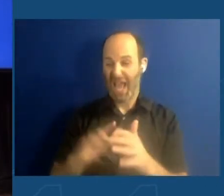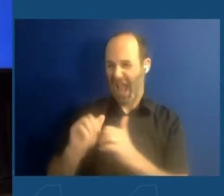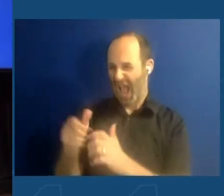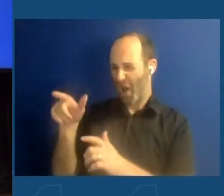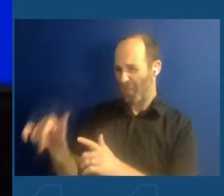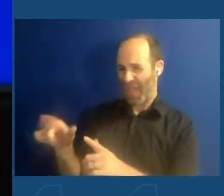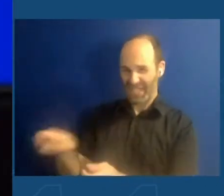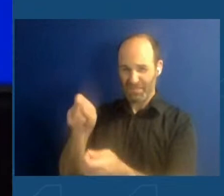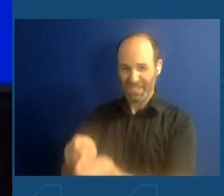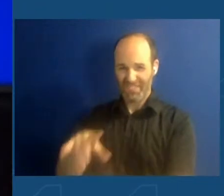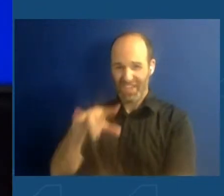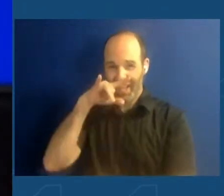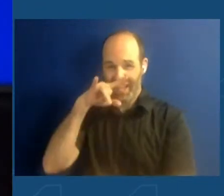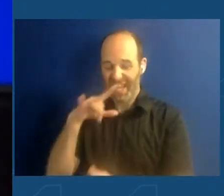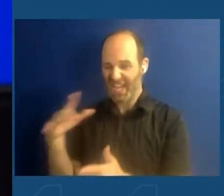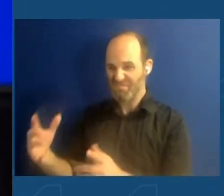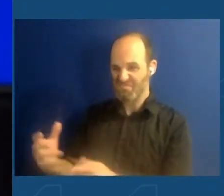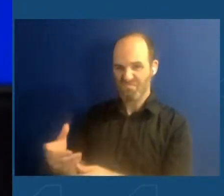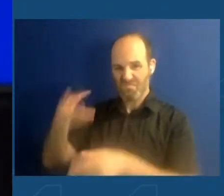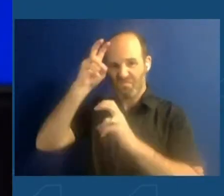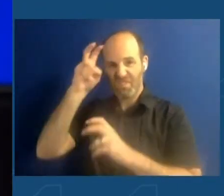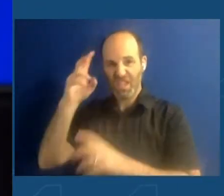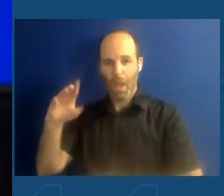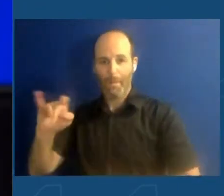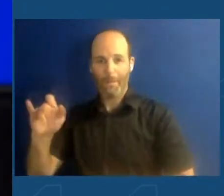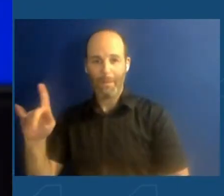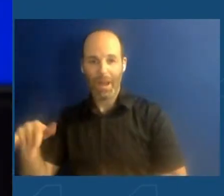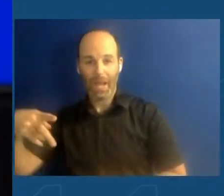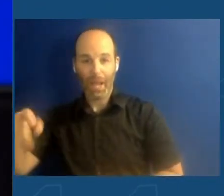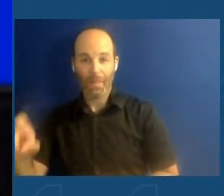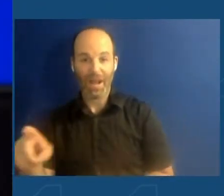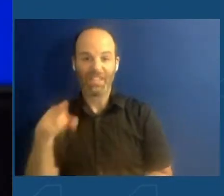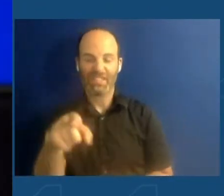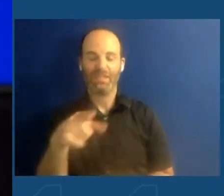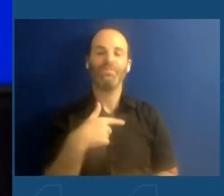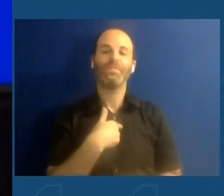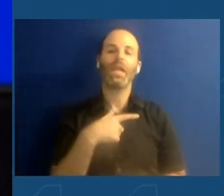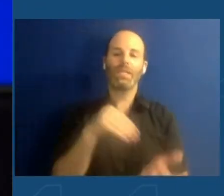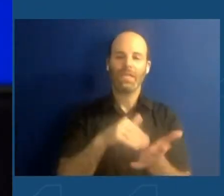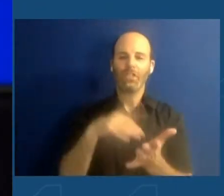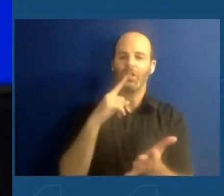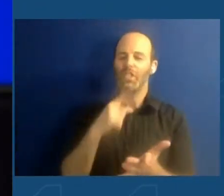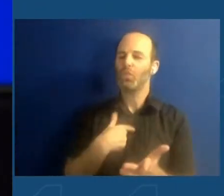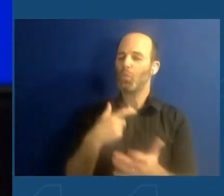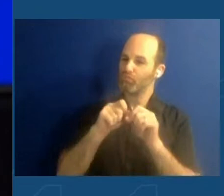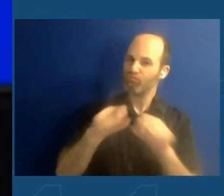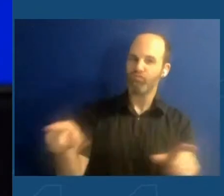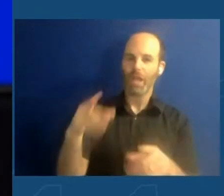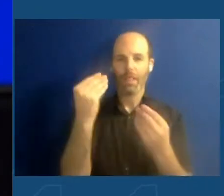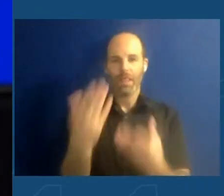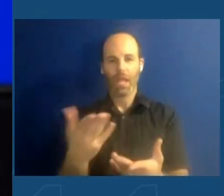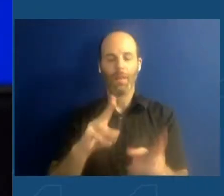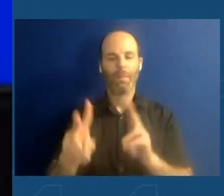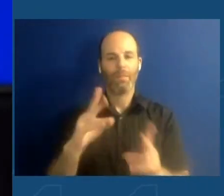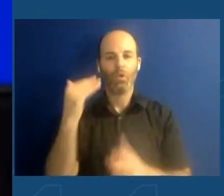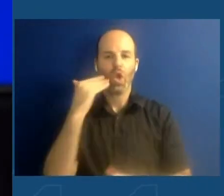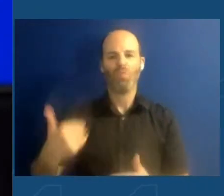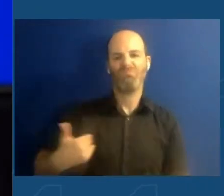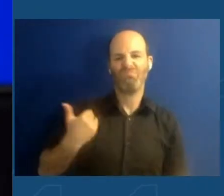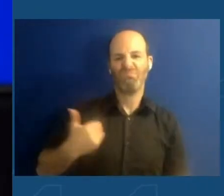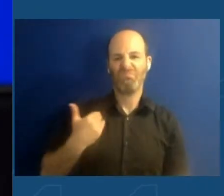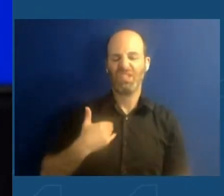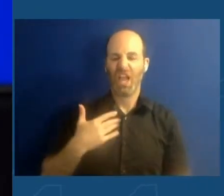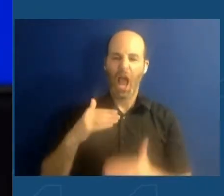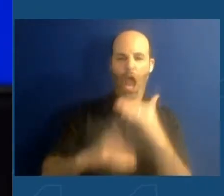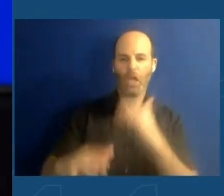We just are releasing information that this was a minor. And just to, as you've indicated,